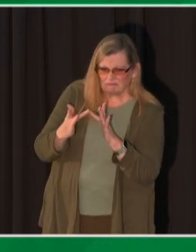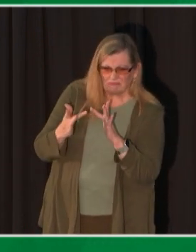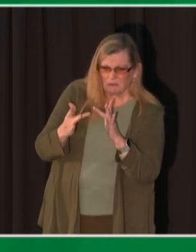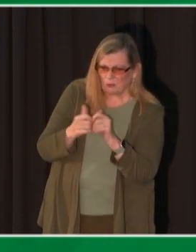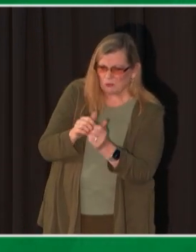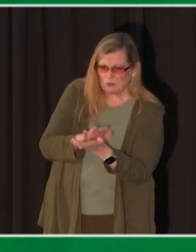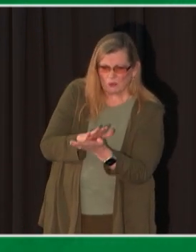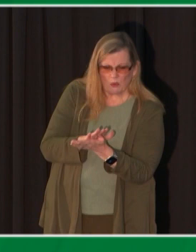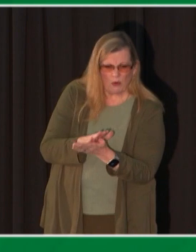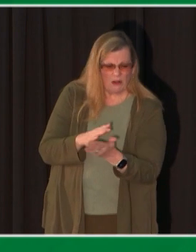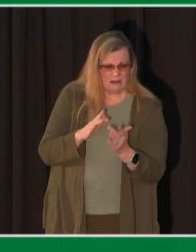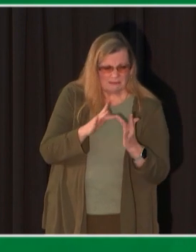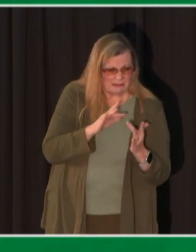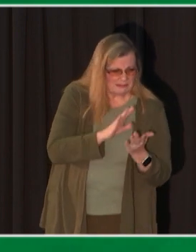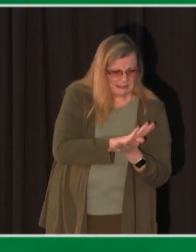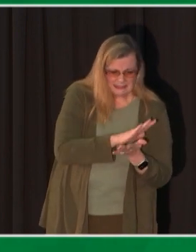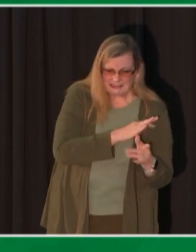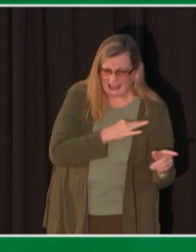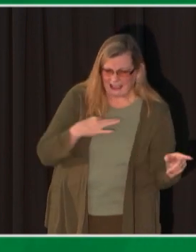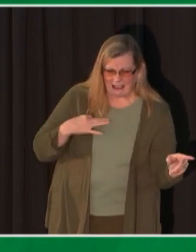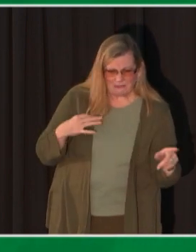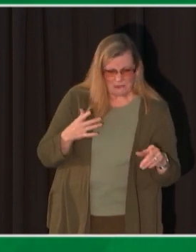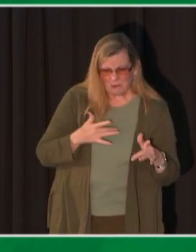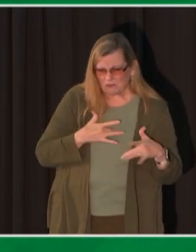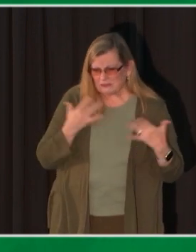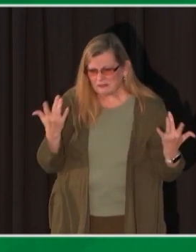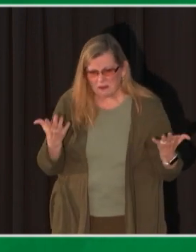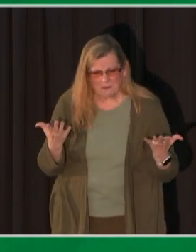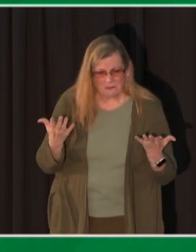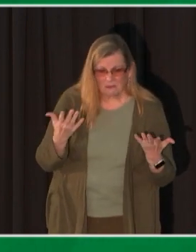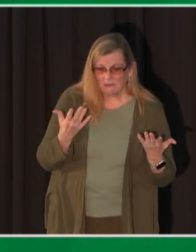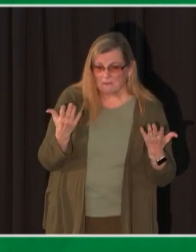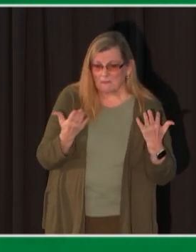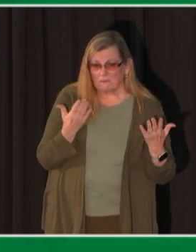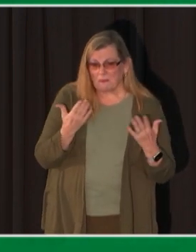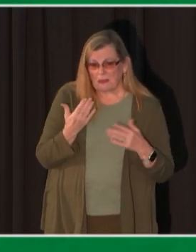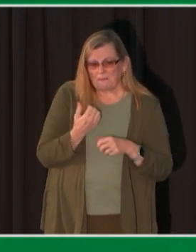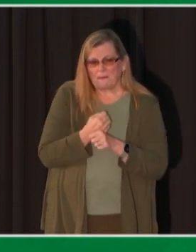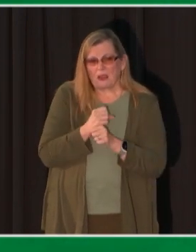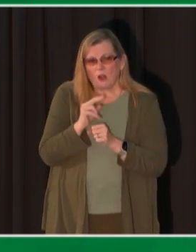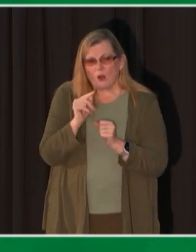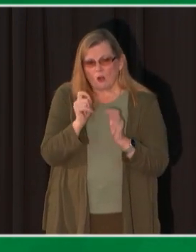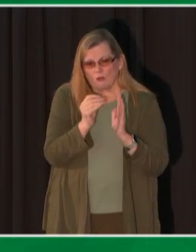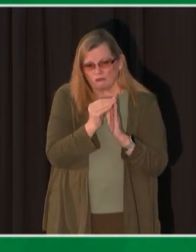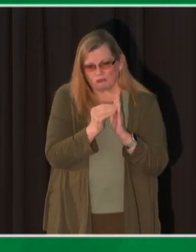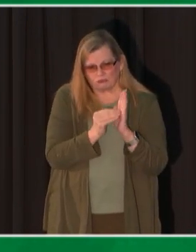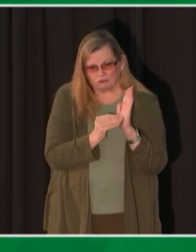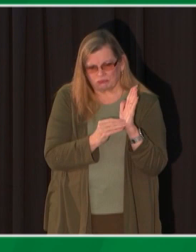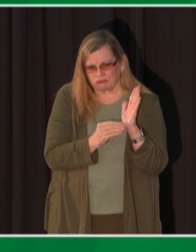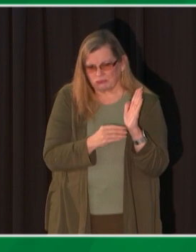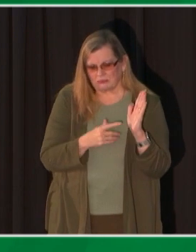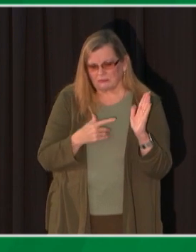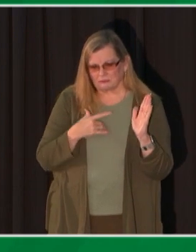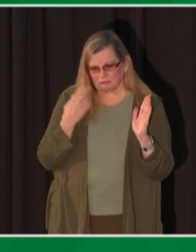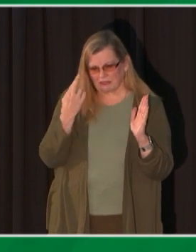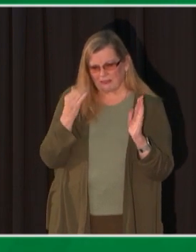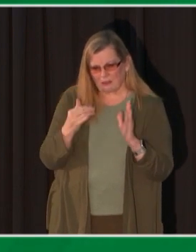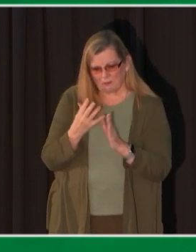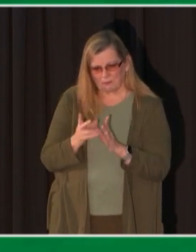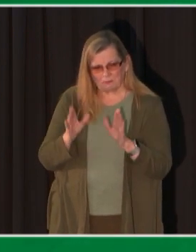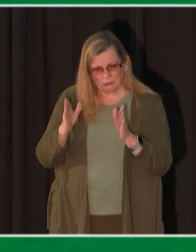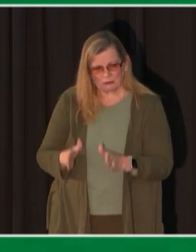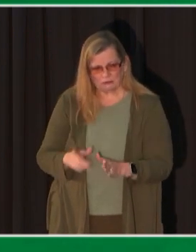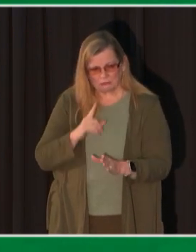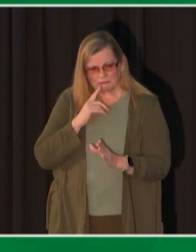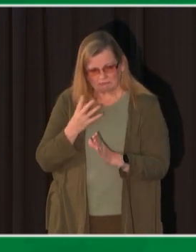had contact or may have known someone that may have had contact with that particular student. And do you personally have